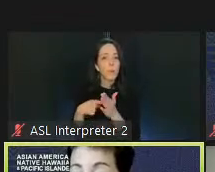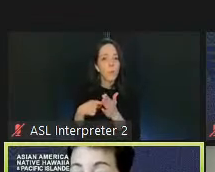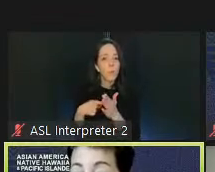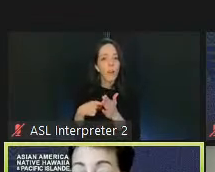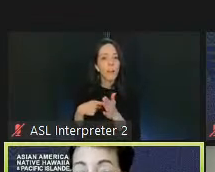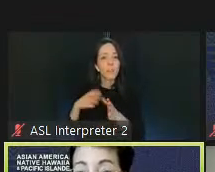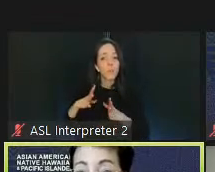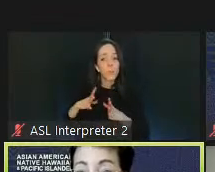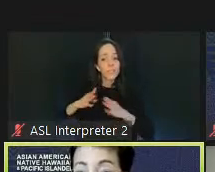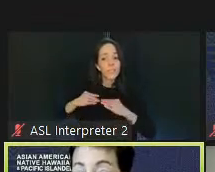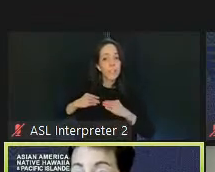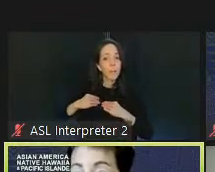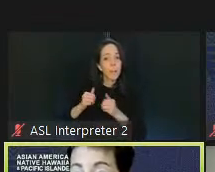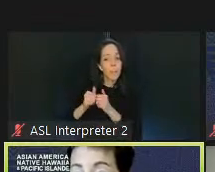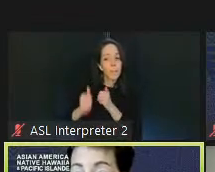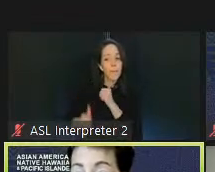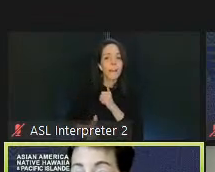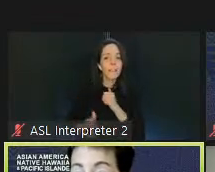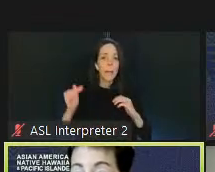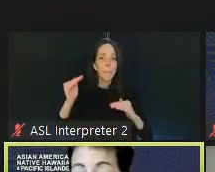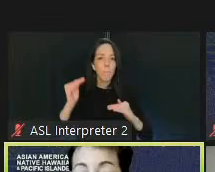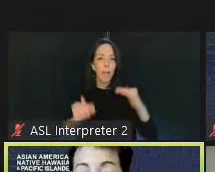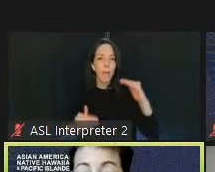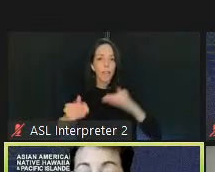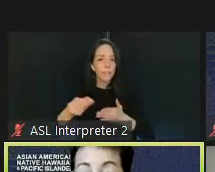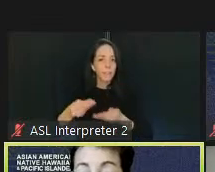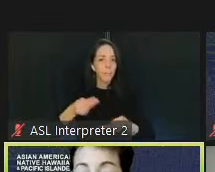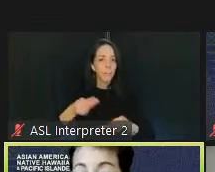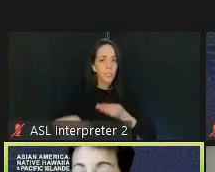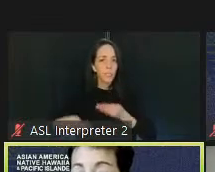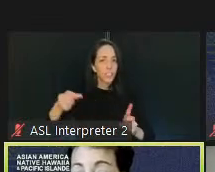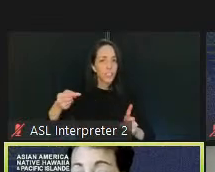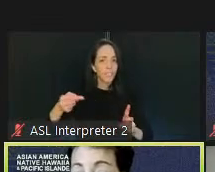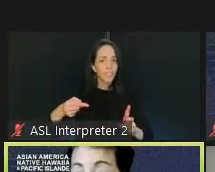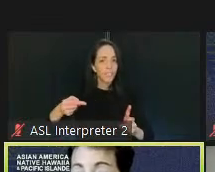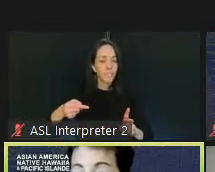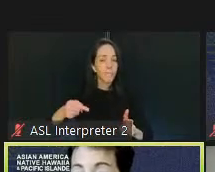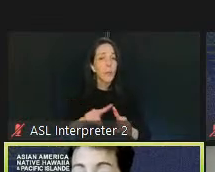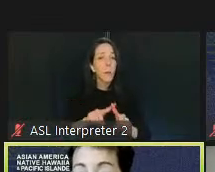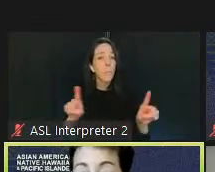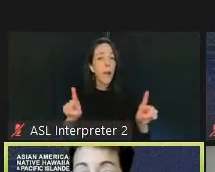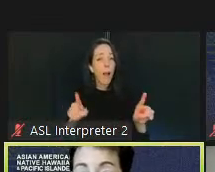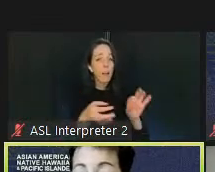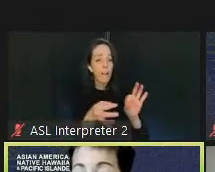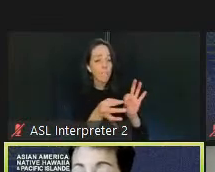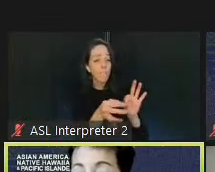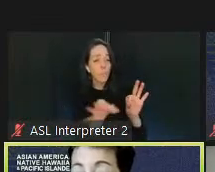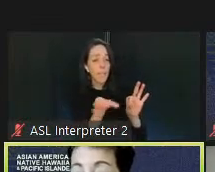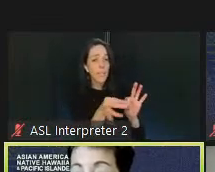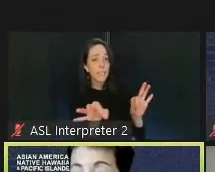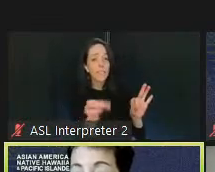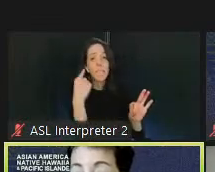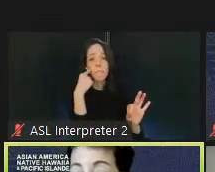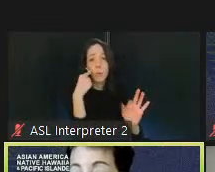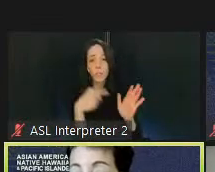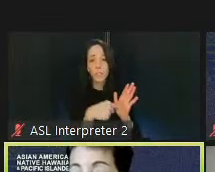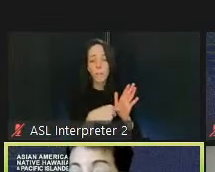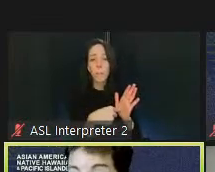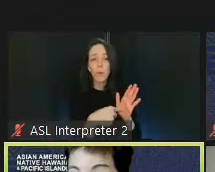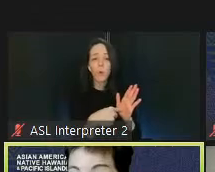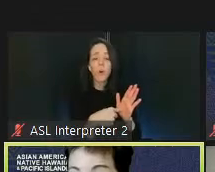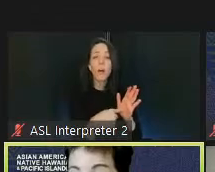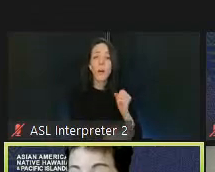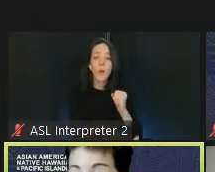budgets. There is, however, the phraseology of putting reserves